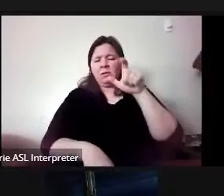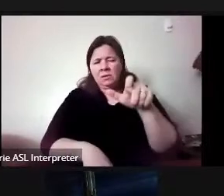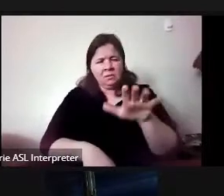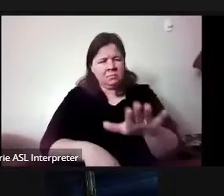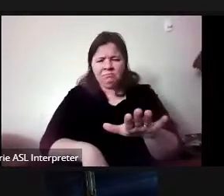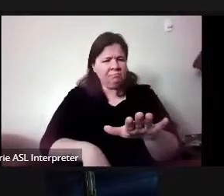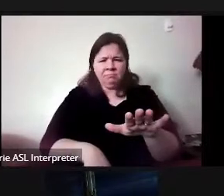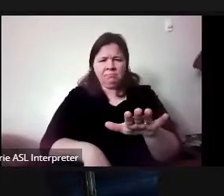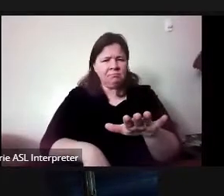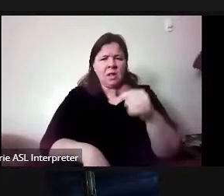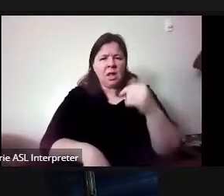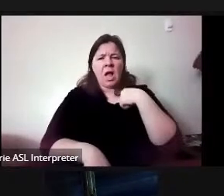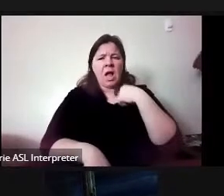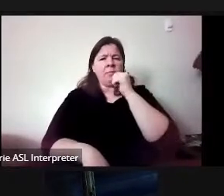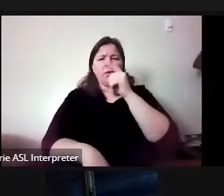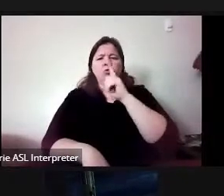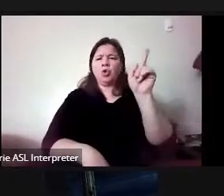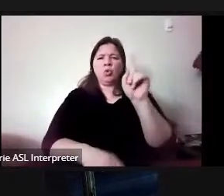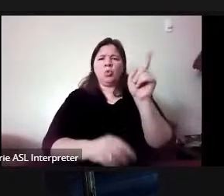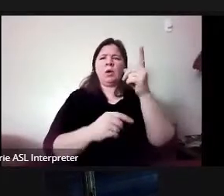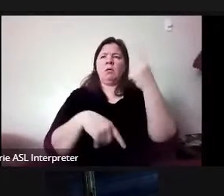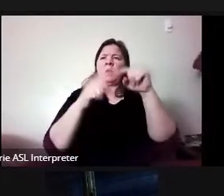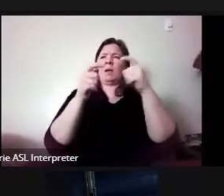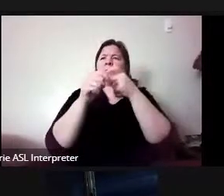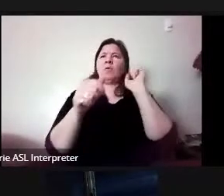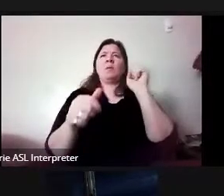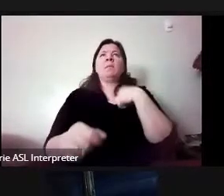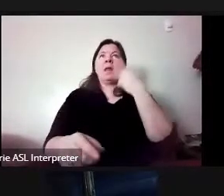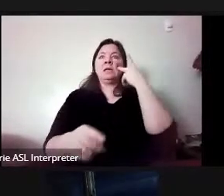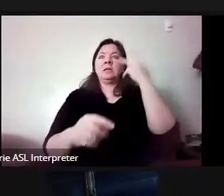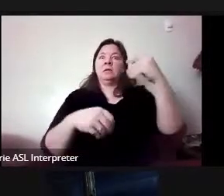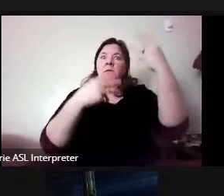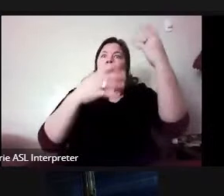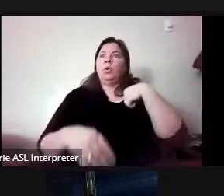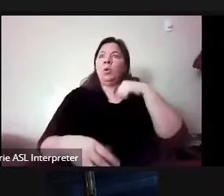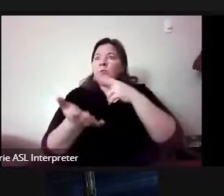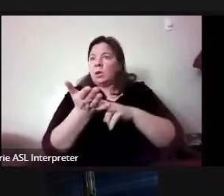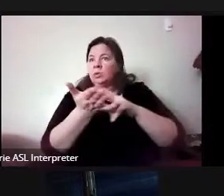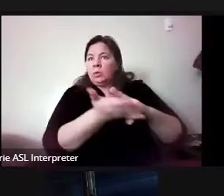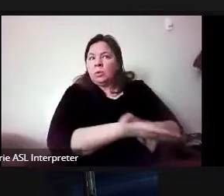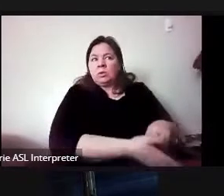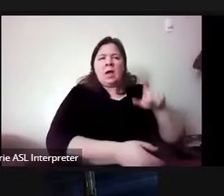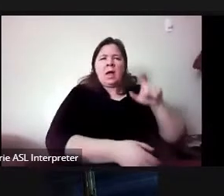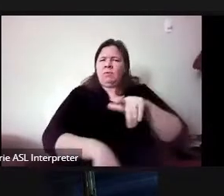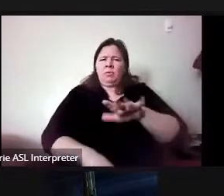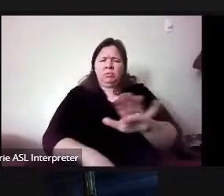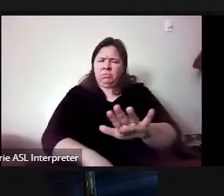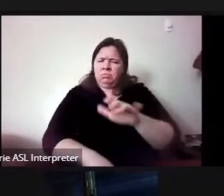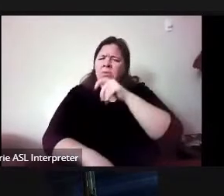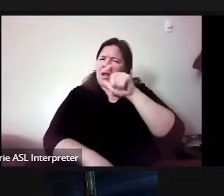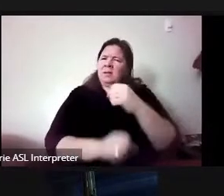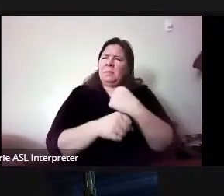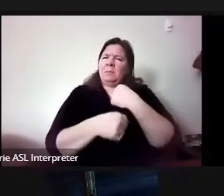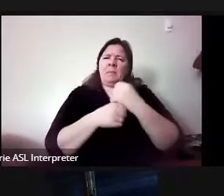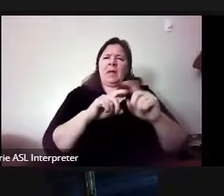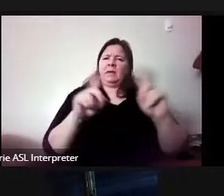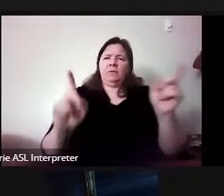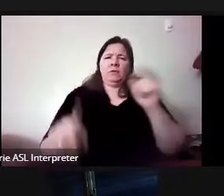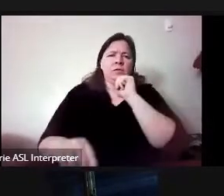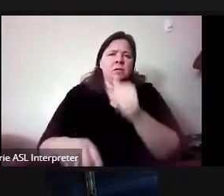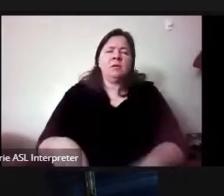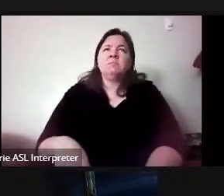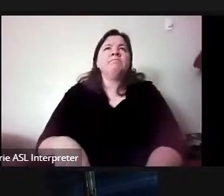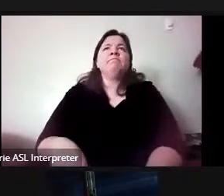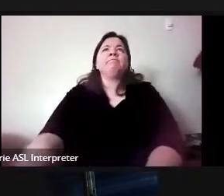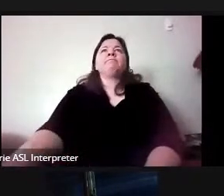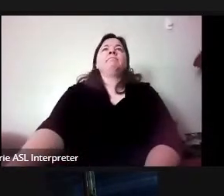no need for that. I'm not sure where that came from, but I see everyone saying register, register. That's not going to make a difference at the